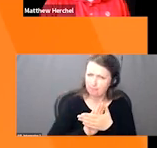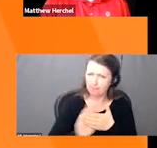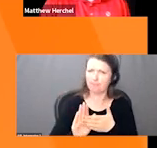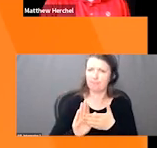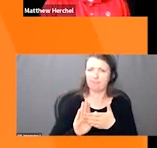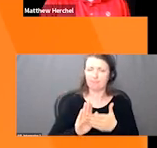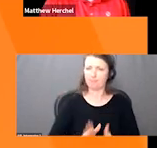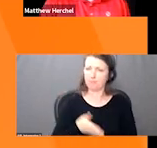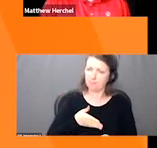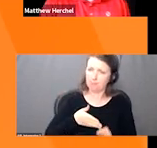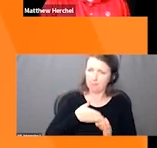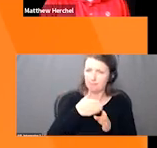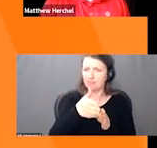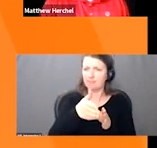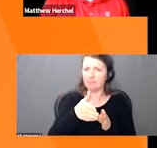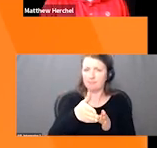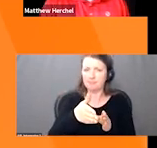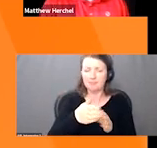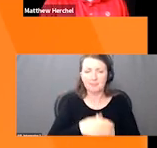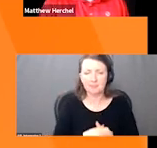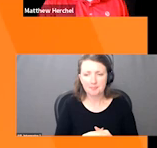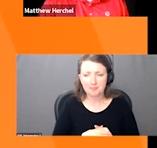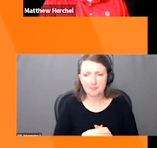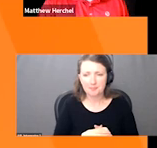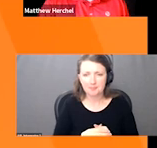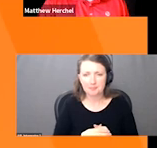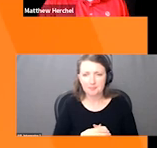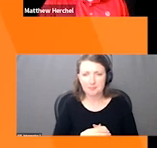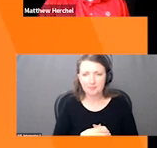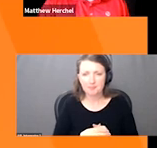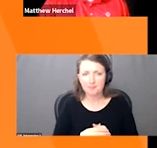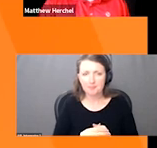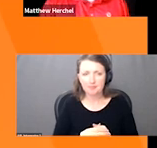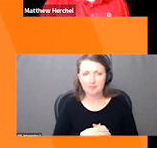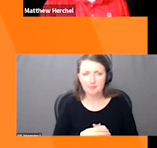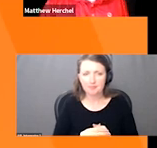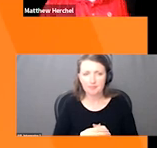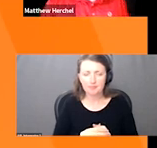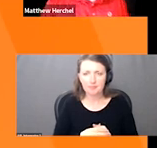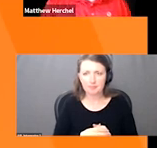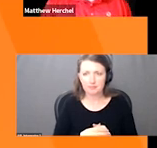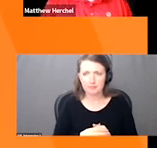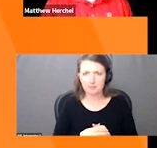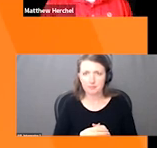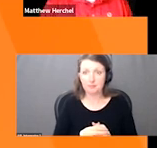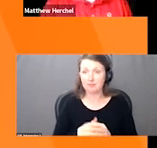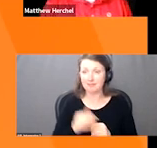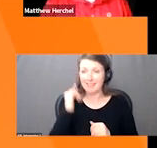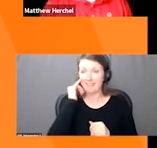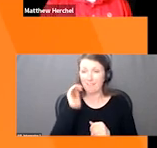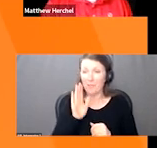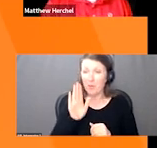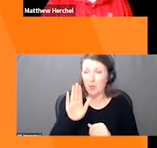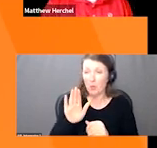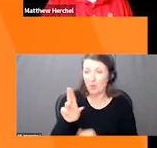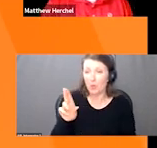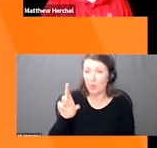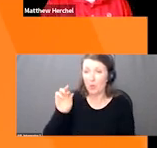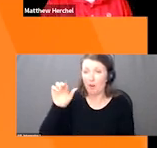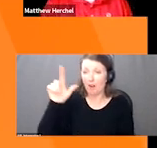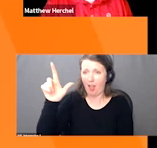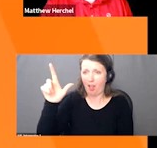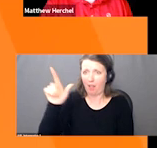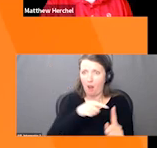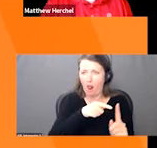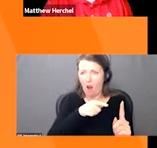too. So for everyone that's got additional information within their URL, you can change it right here.